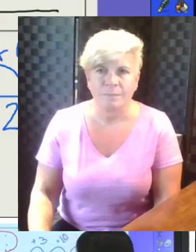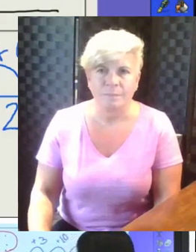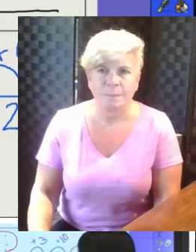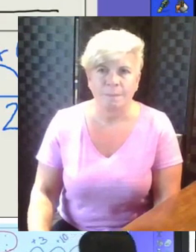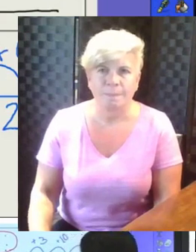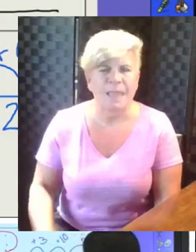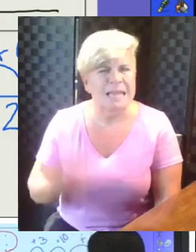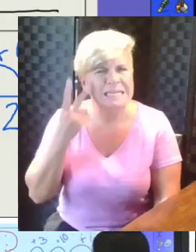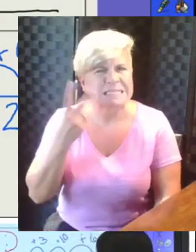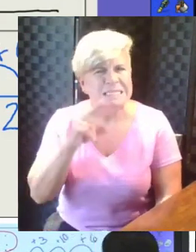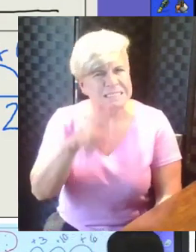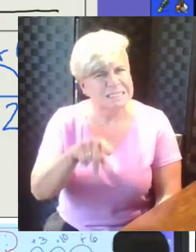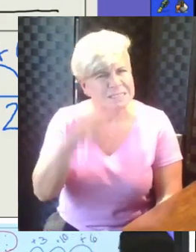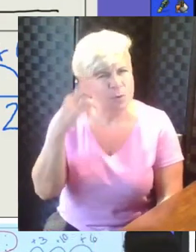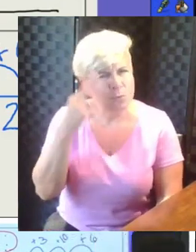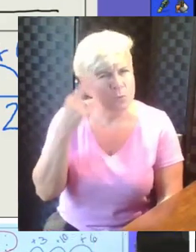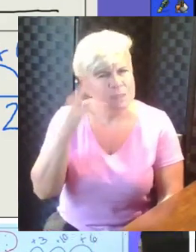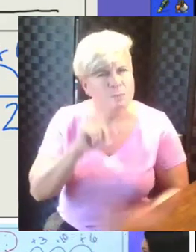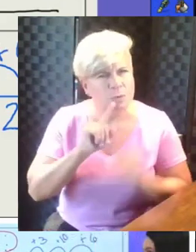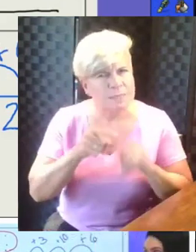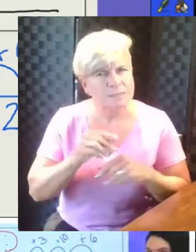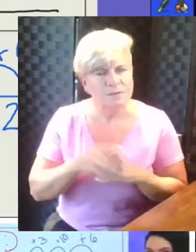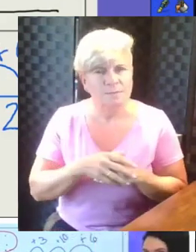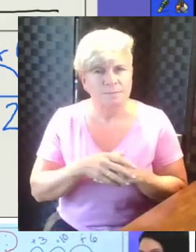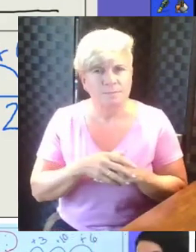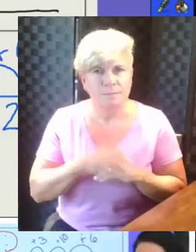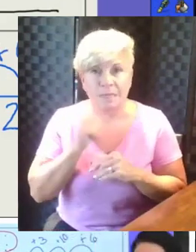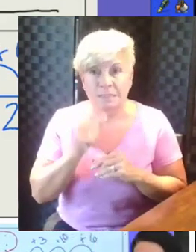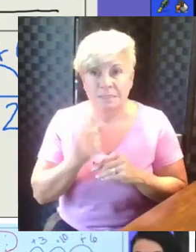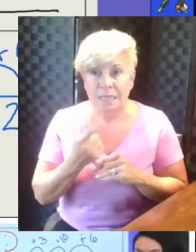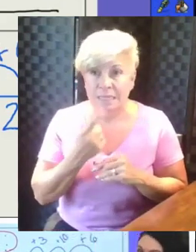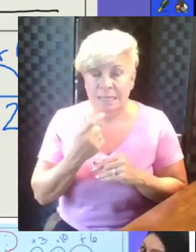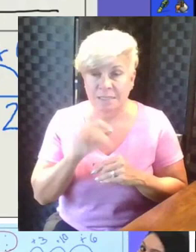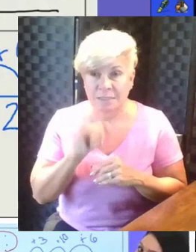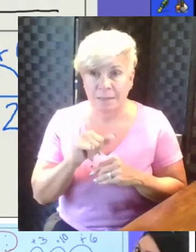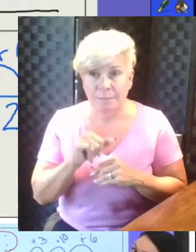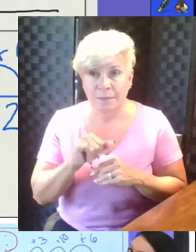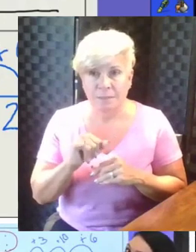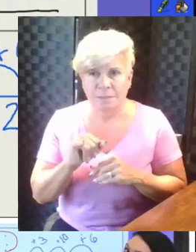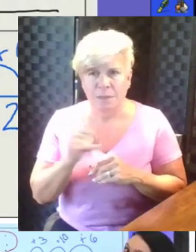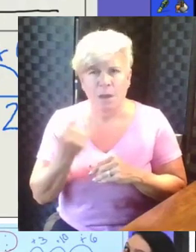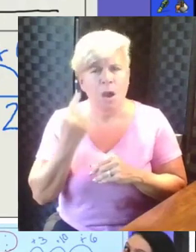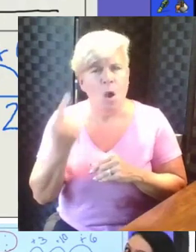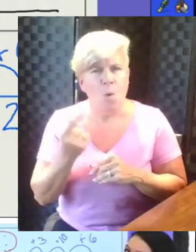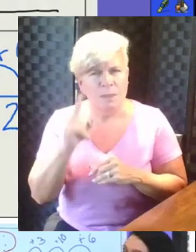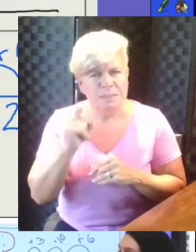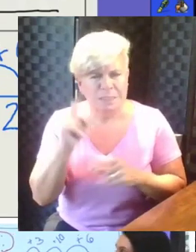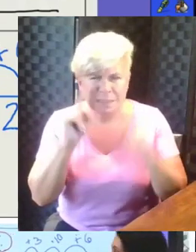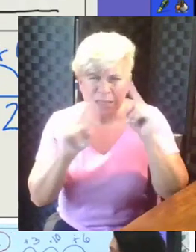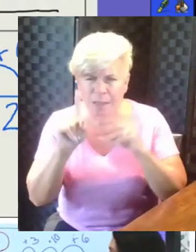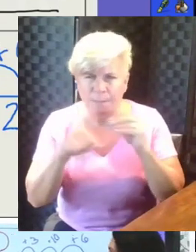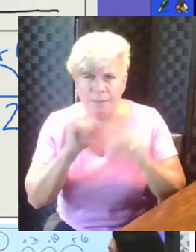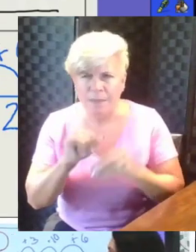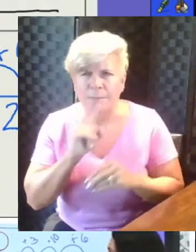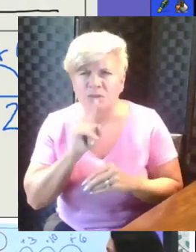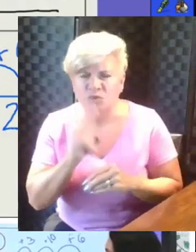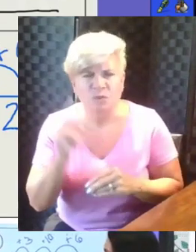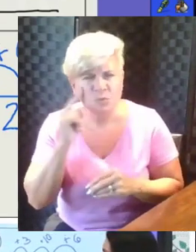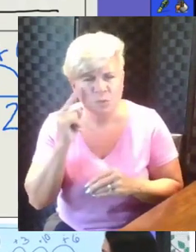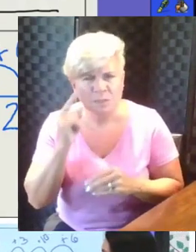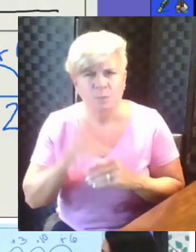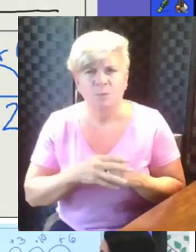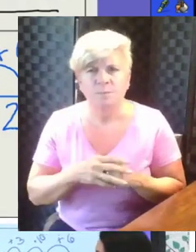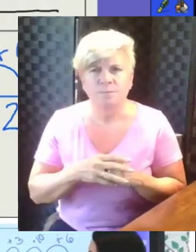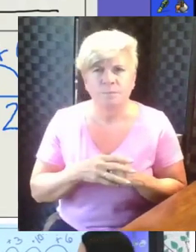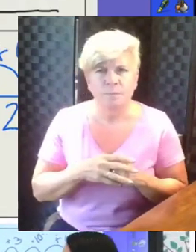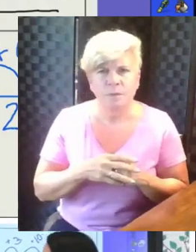Let's see if this is a reasonable answer. It doesn't ask us to check that, but that's something we should always be thinking about. If we